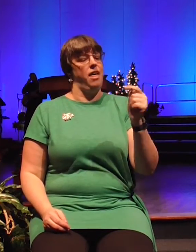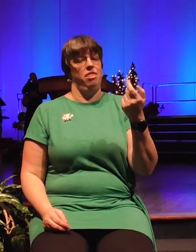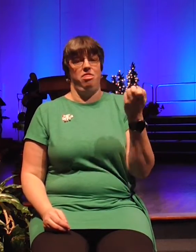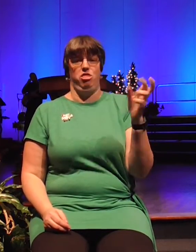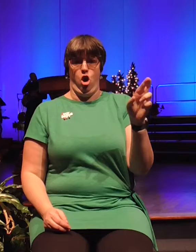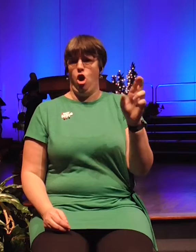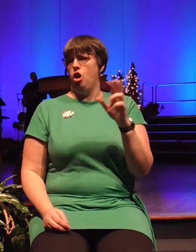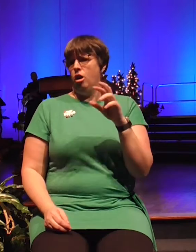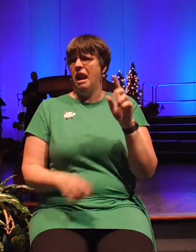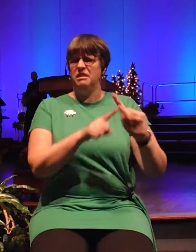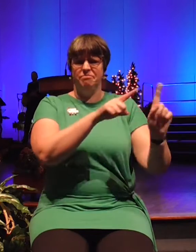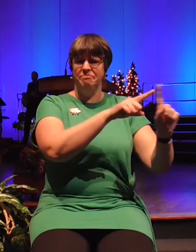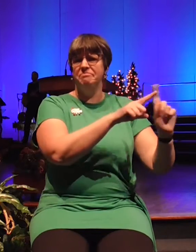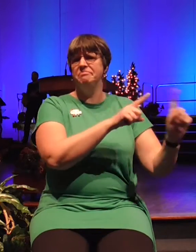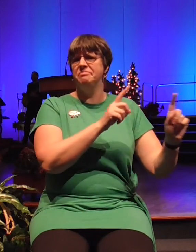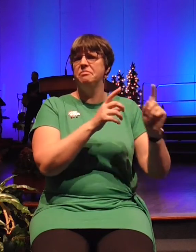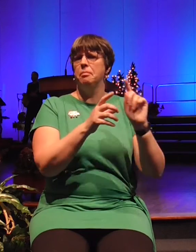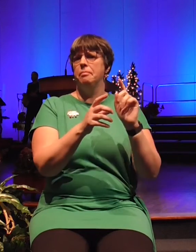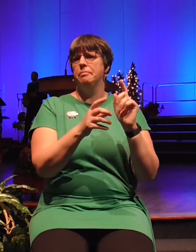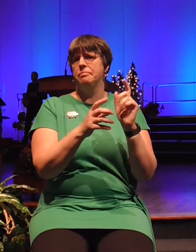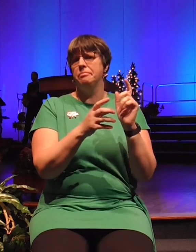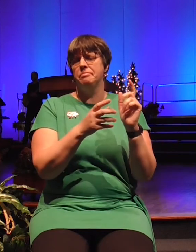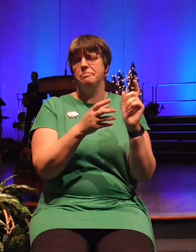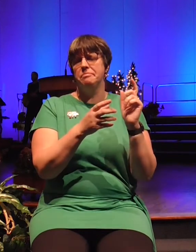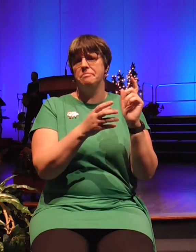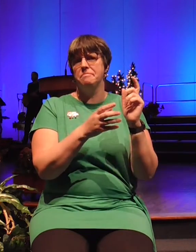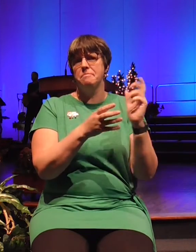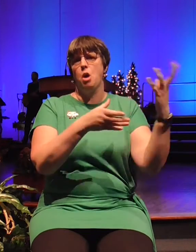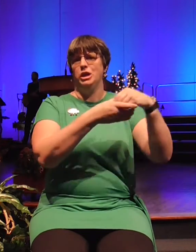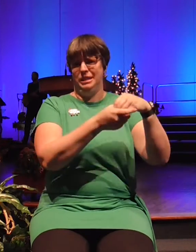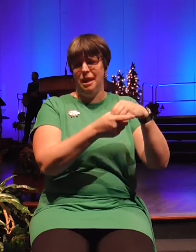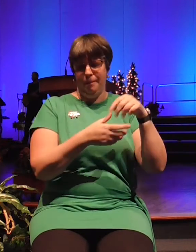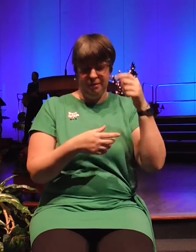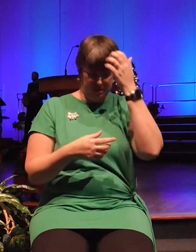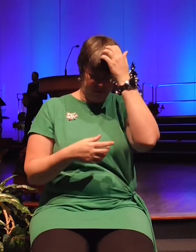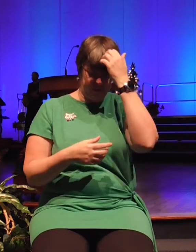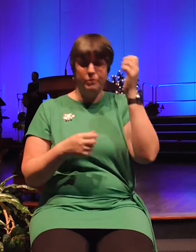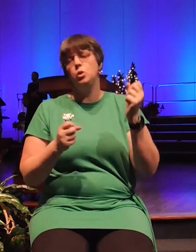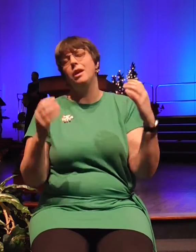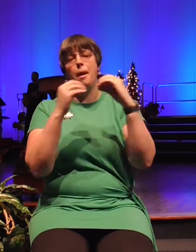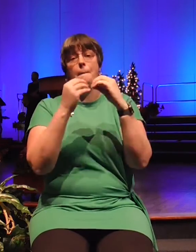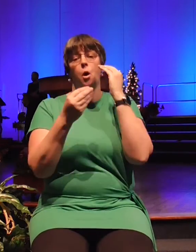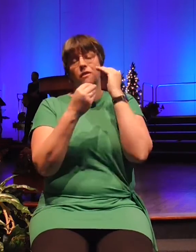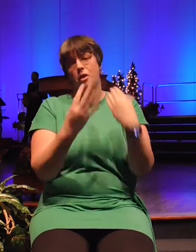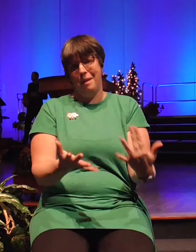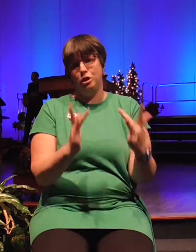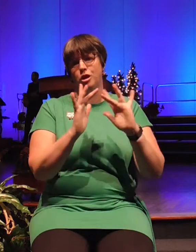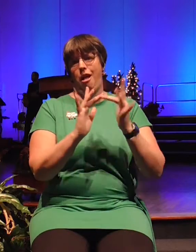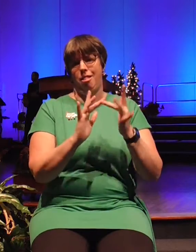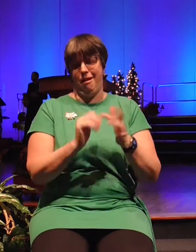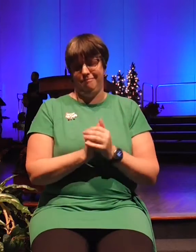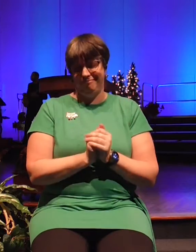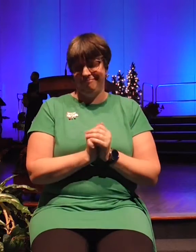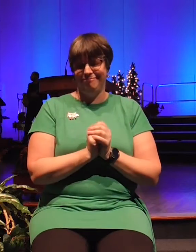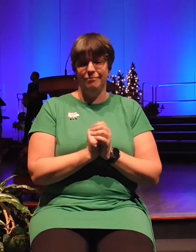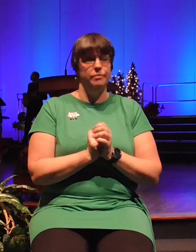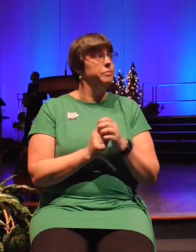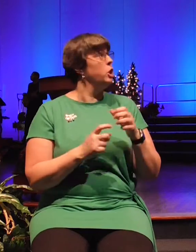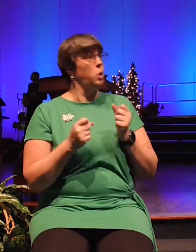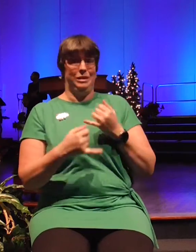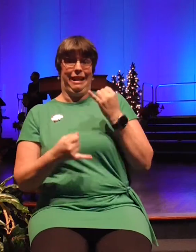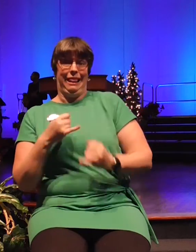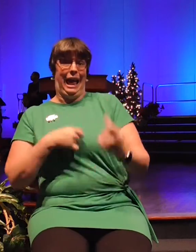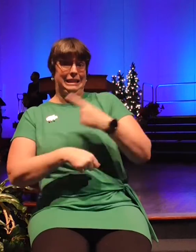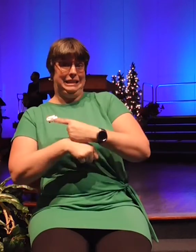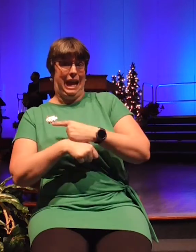Tom Litch. Visit our services page at milehighchurch.org for more details. So it's the last